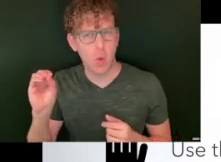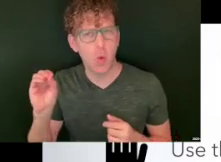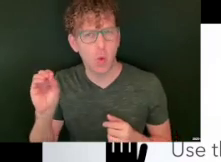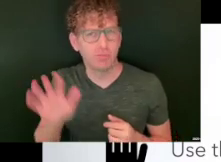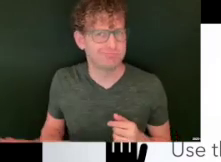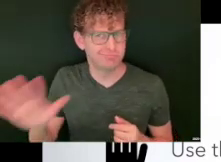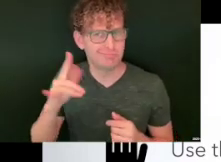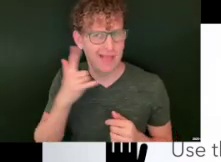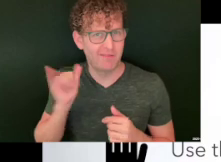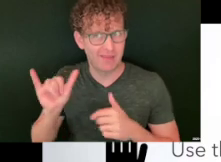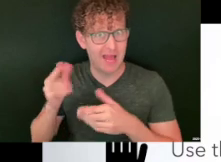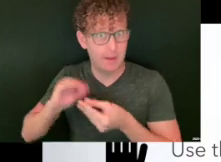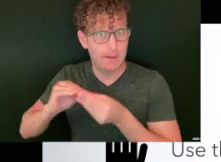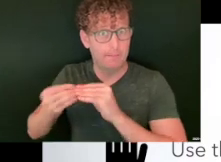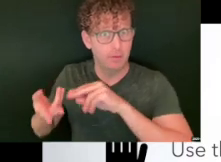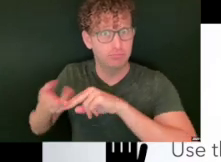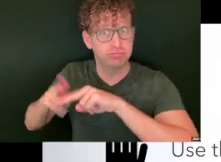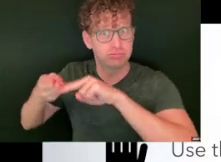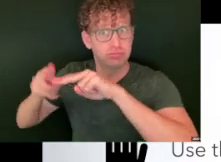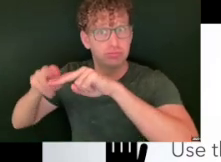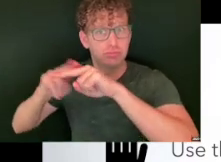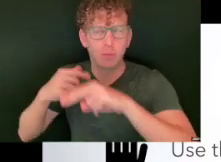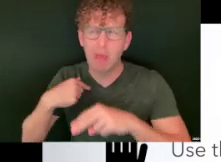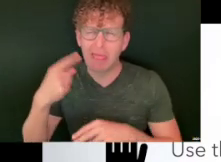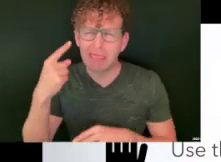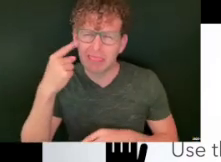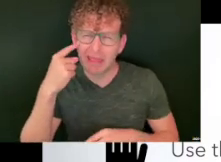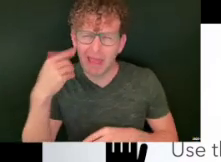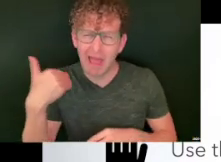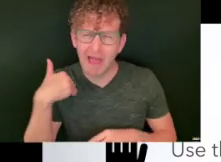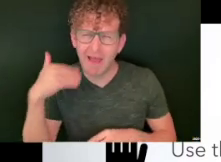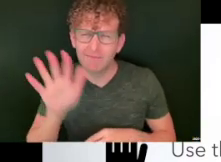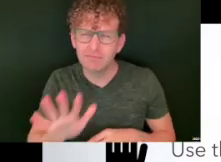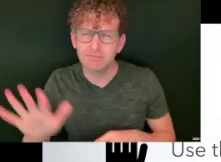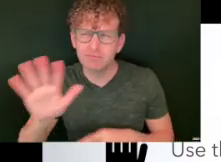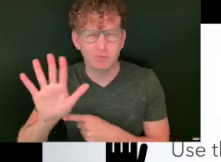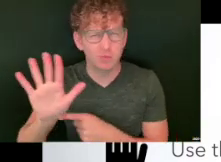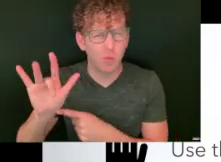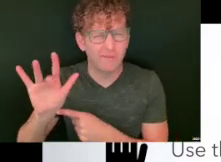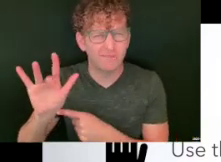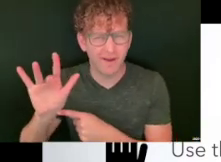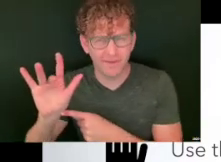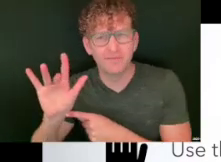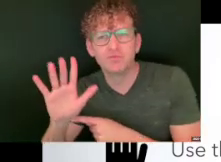that we have updated our application